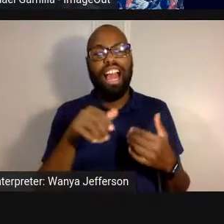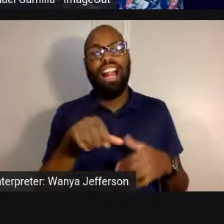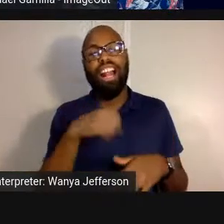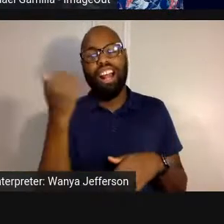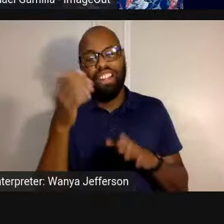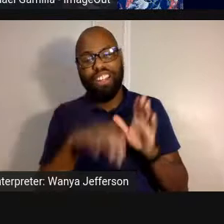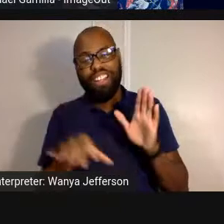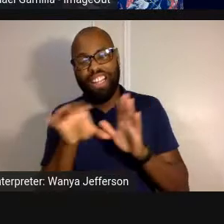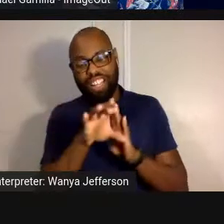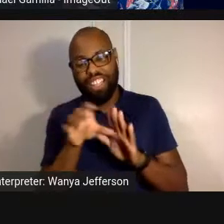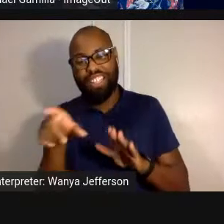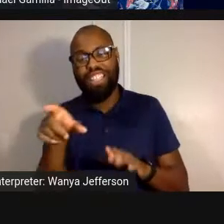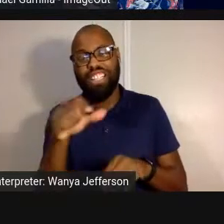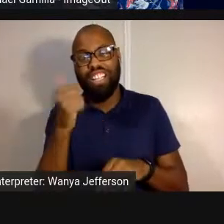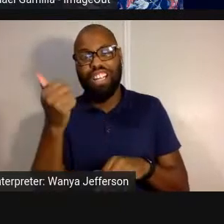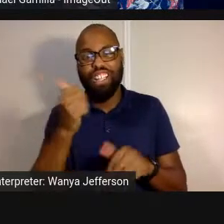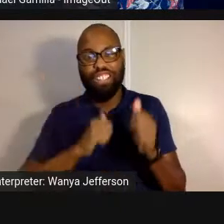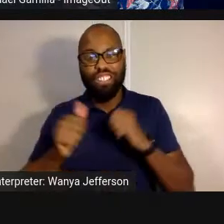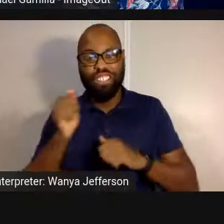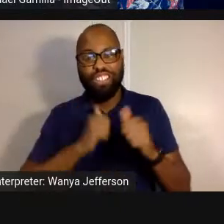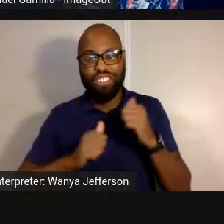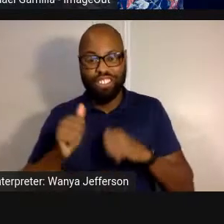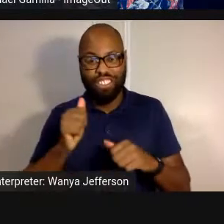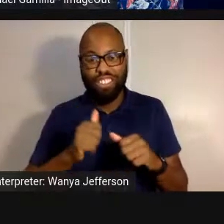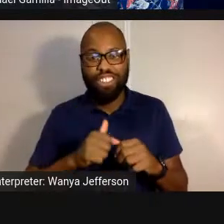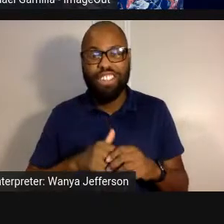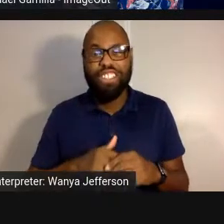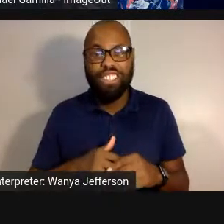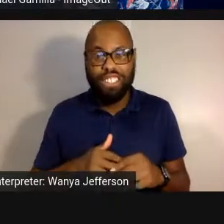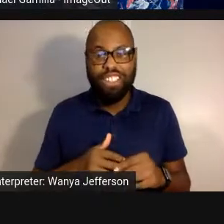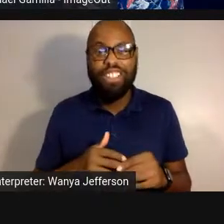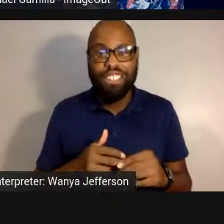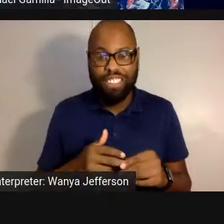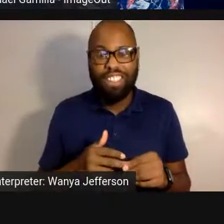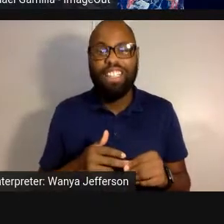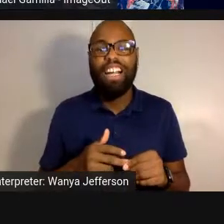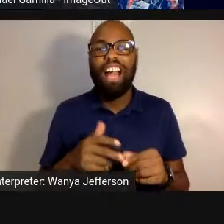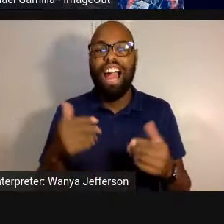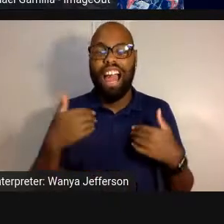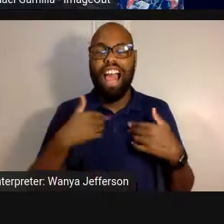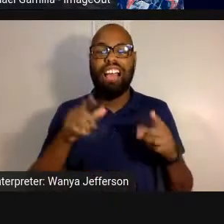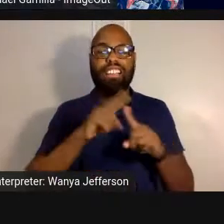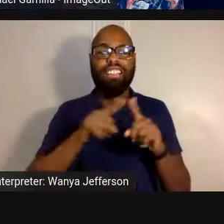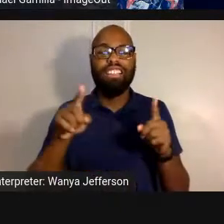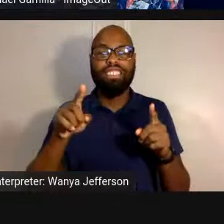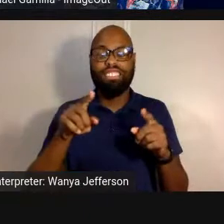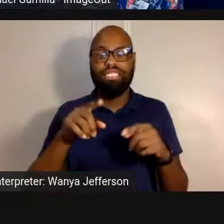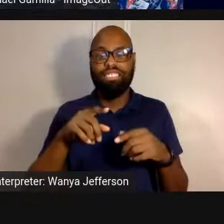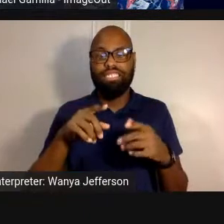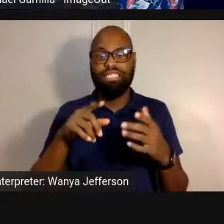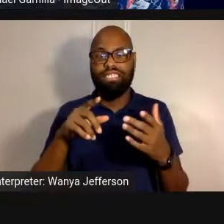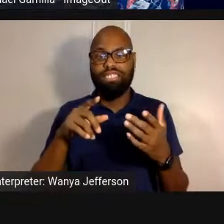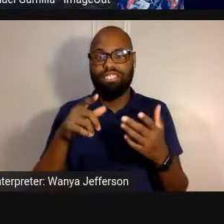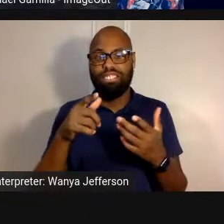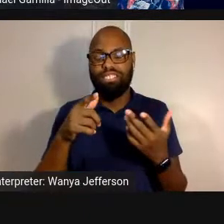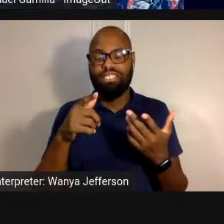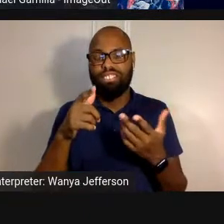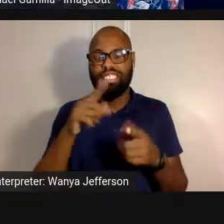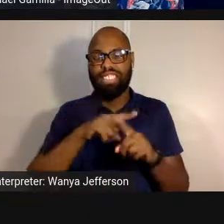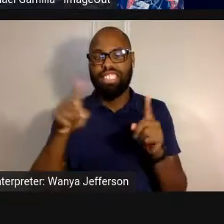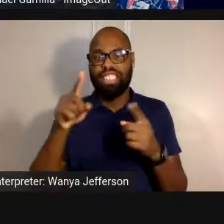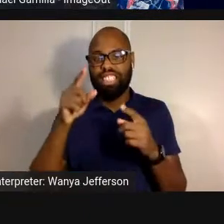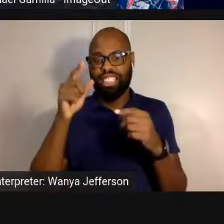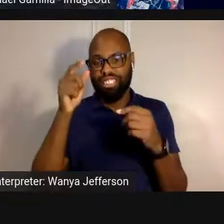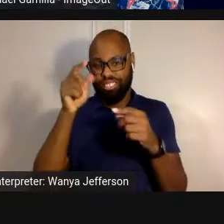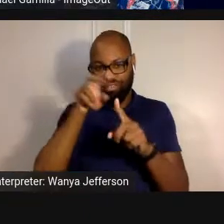another theater play, interpreting, like playing a gay character. I made